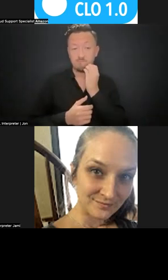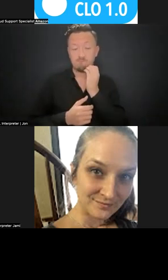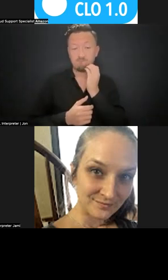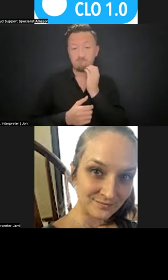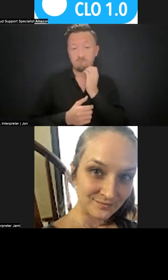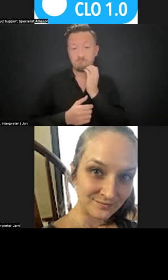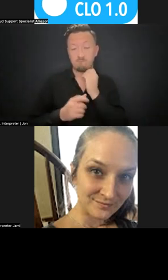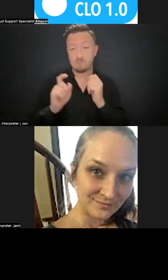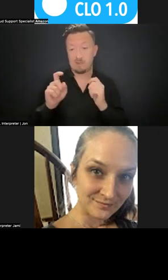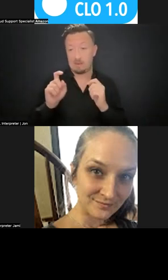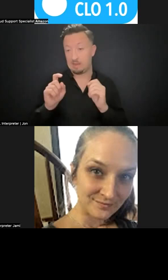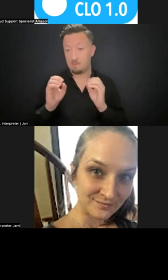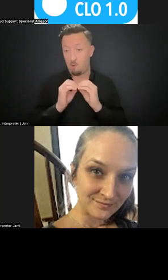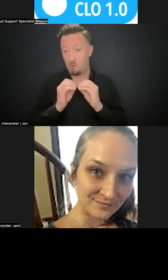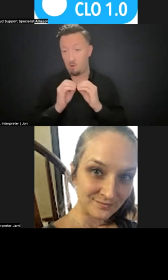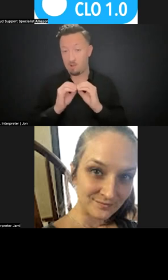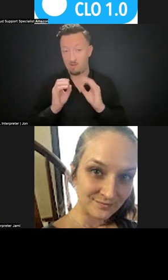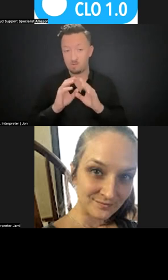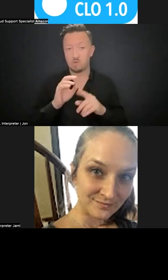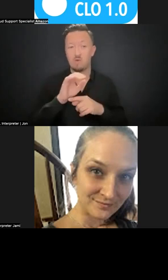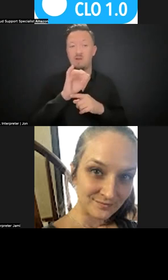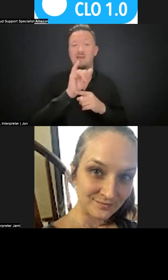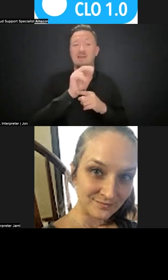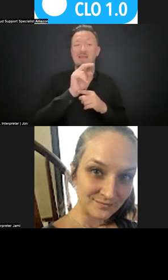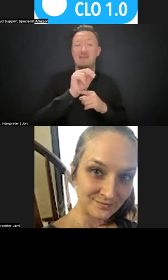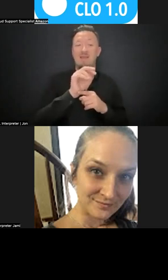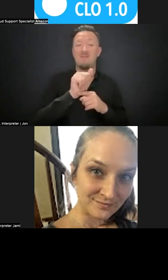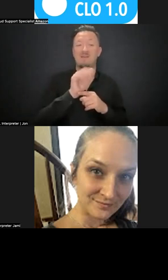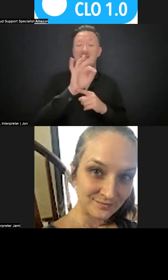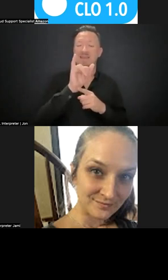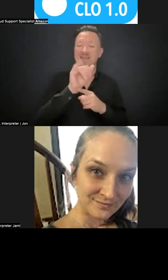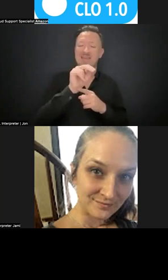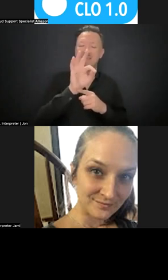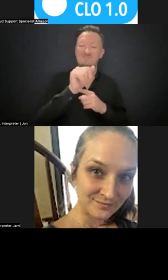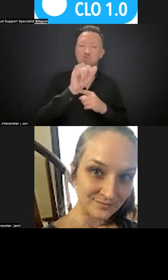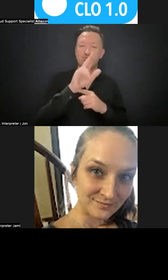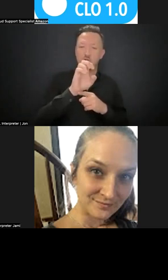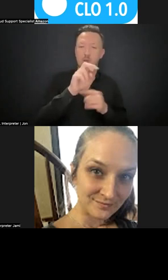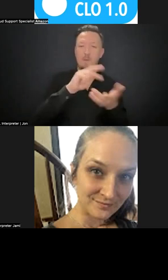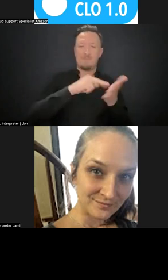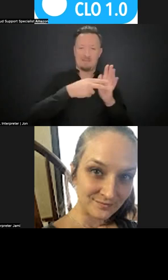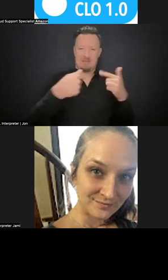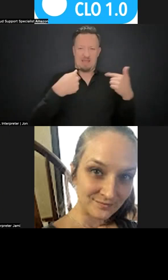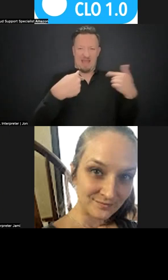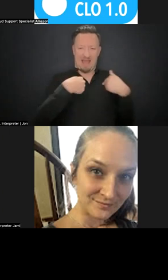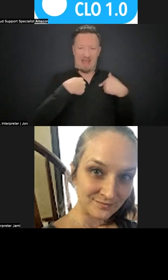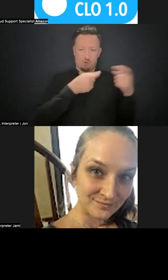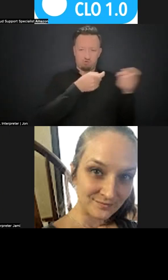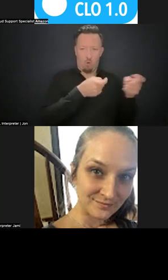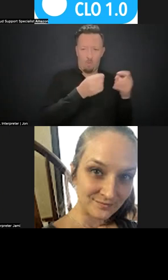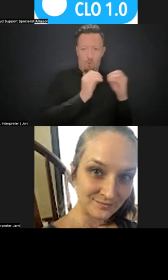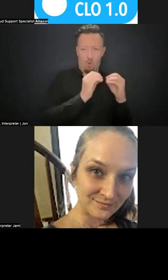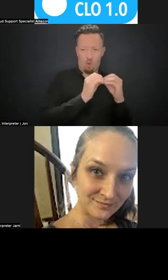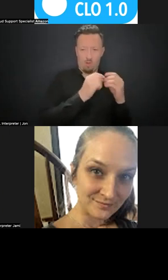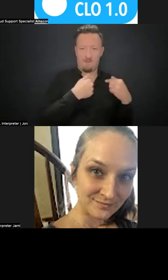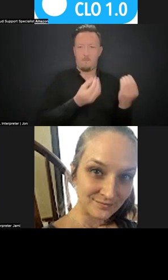clarify on that. So infrastructure, more control. There's actually a chart coming up. Let's look at this and then address any questions.